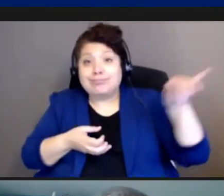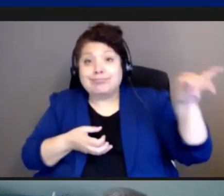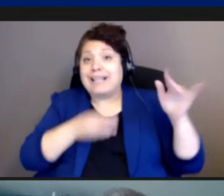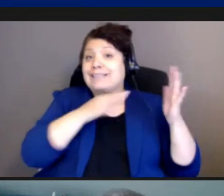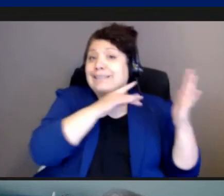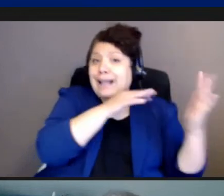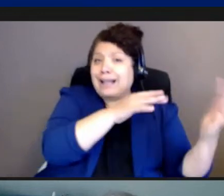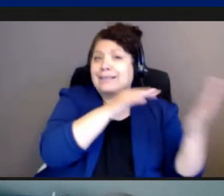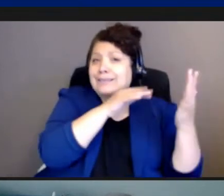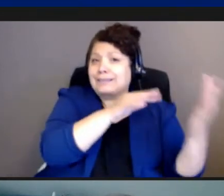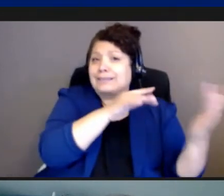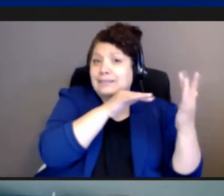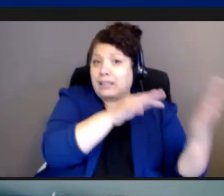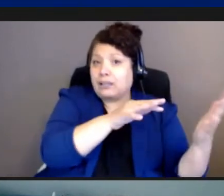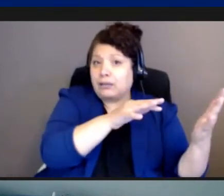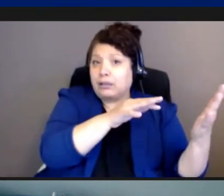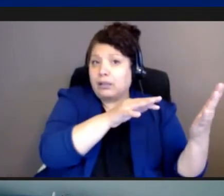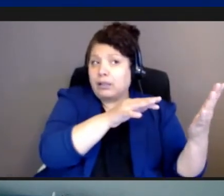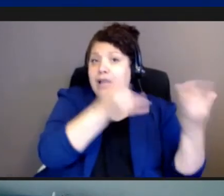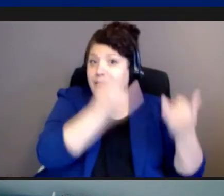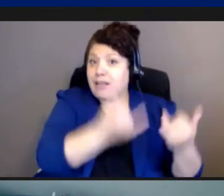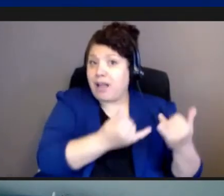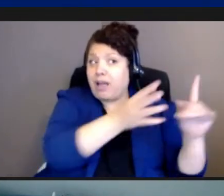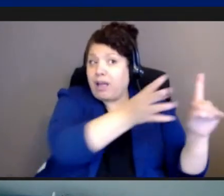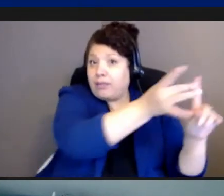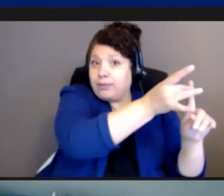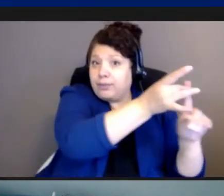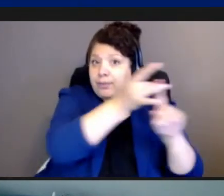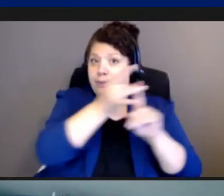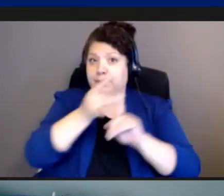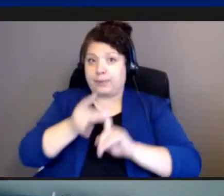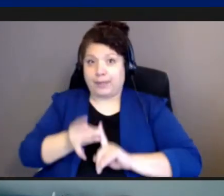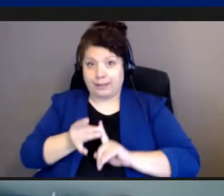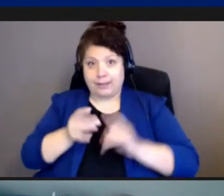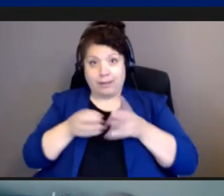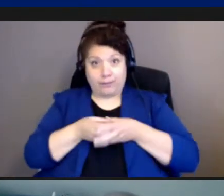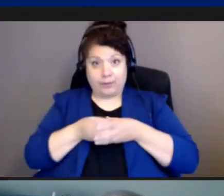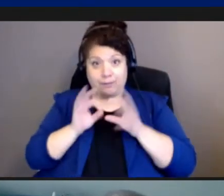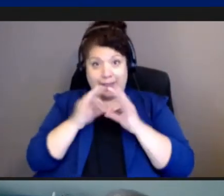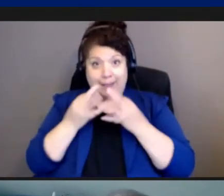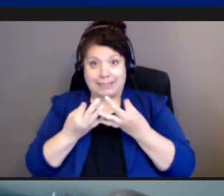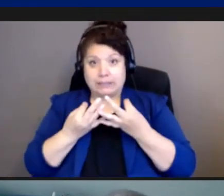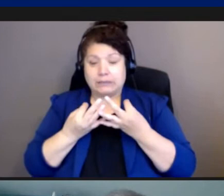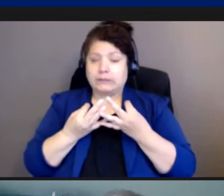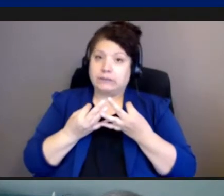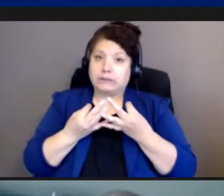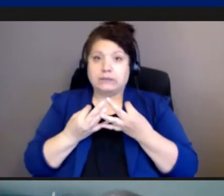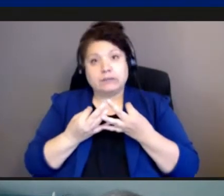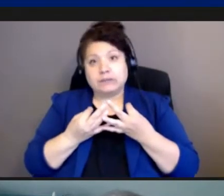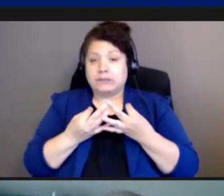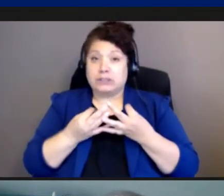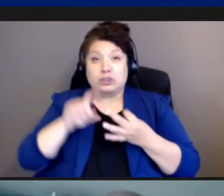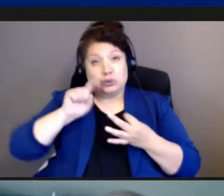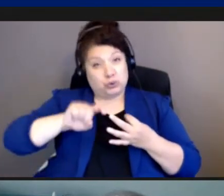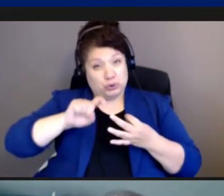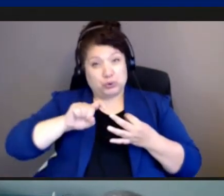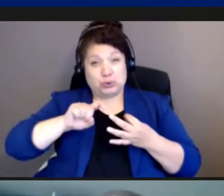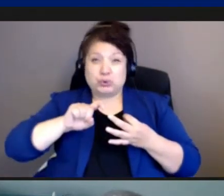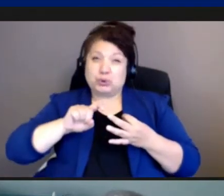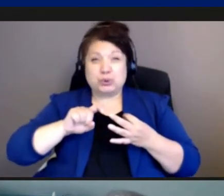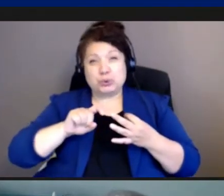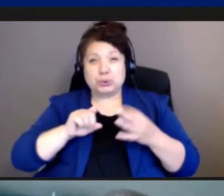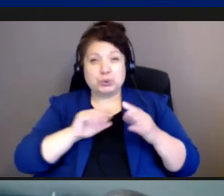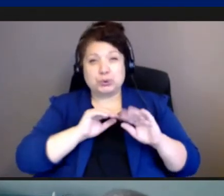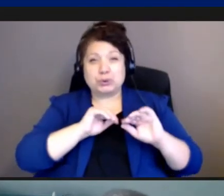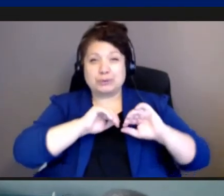not. From a COVID perspective, and so my advice